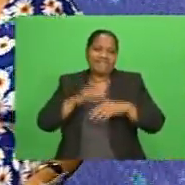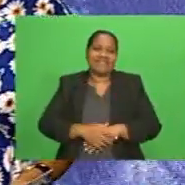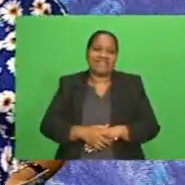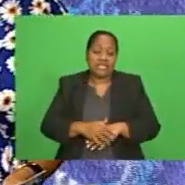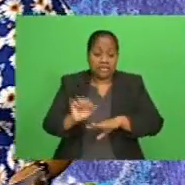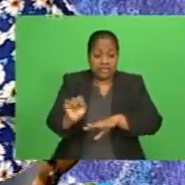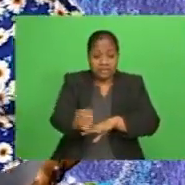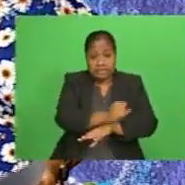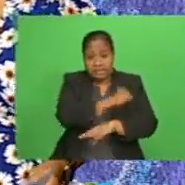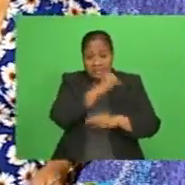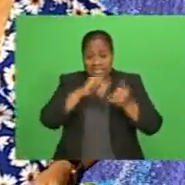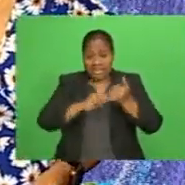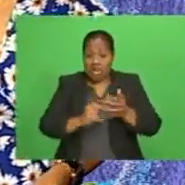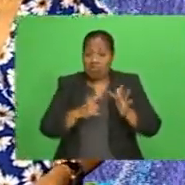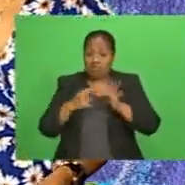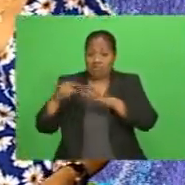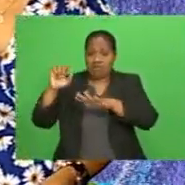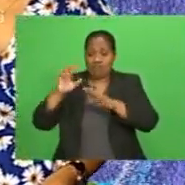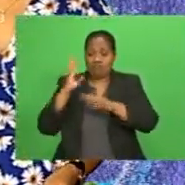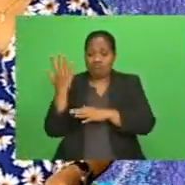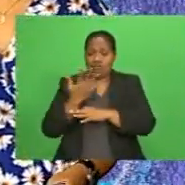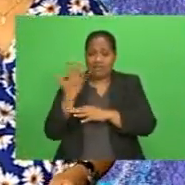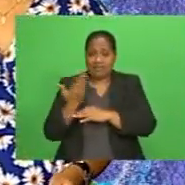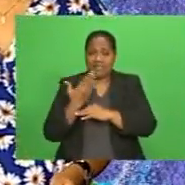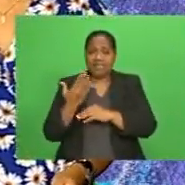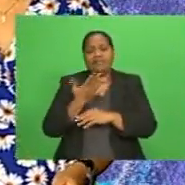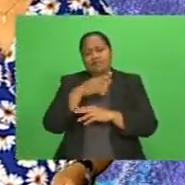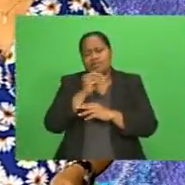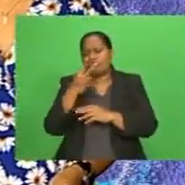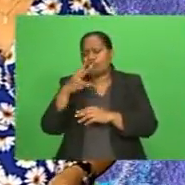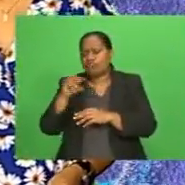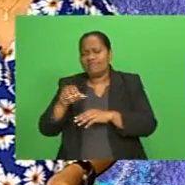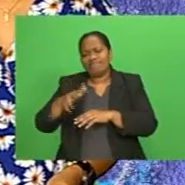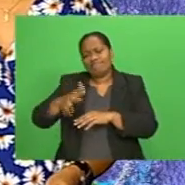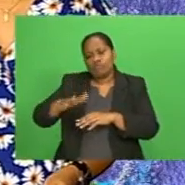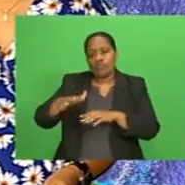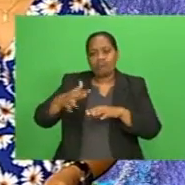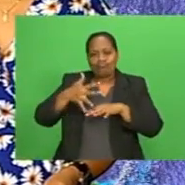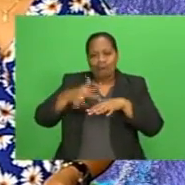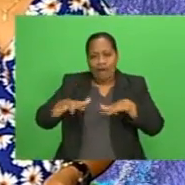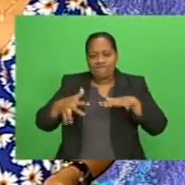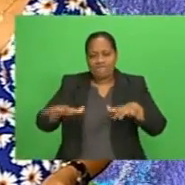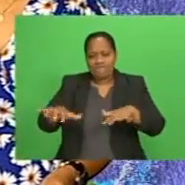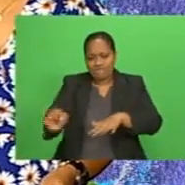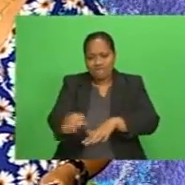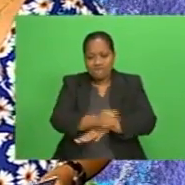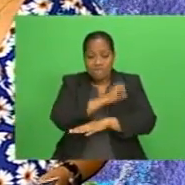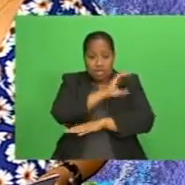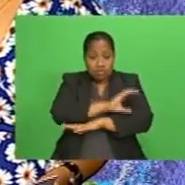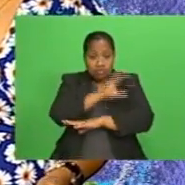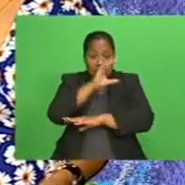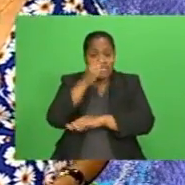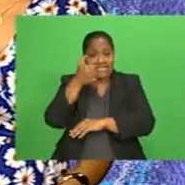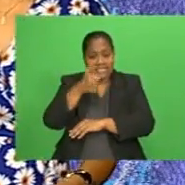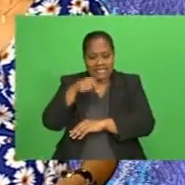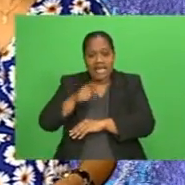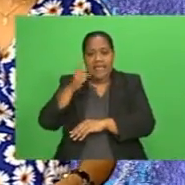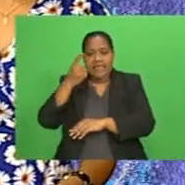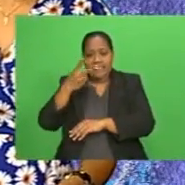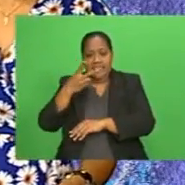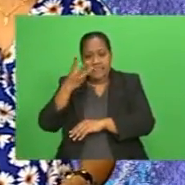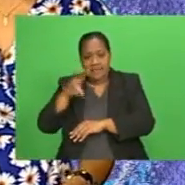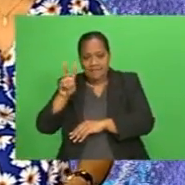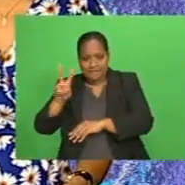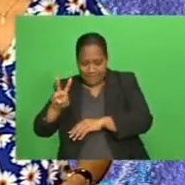sea, southeast winds 15 to 20 knots, moderate to rough seas. Sunrise at 6:32. Now turning to